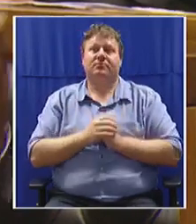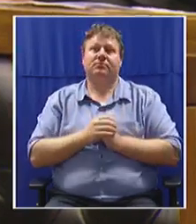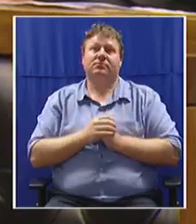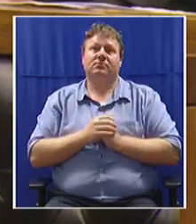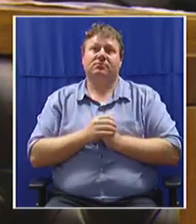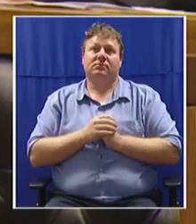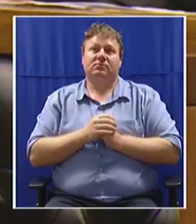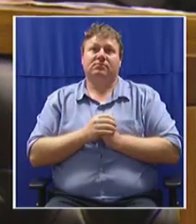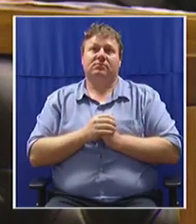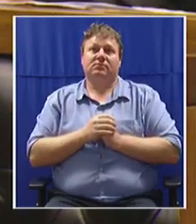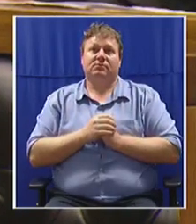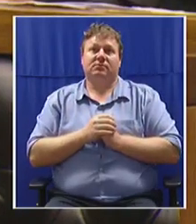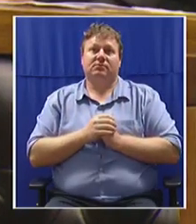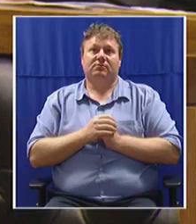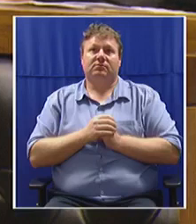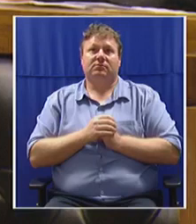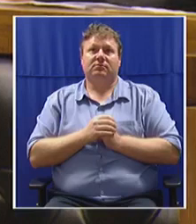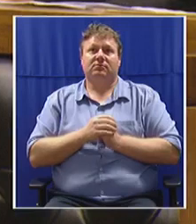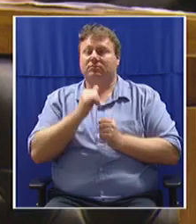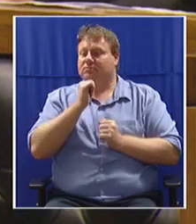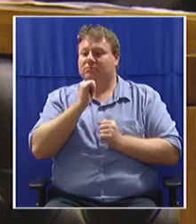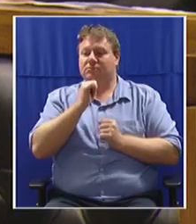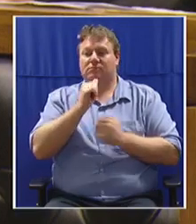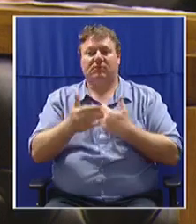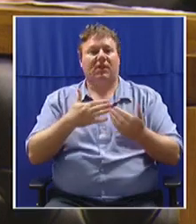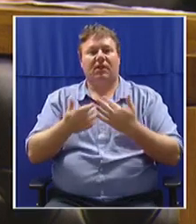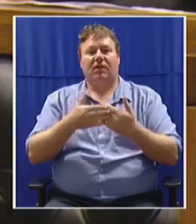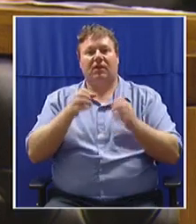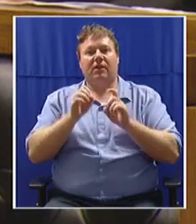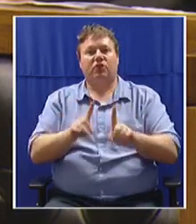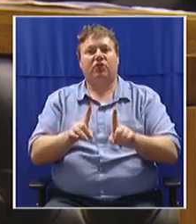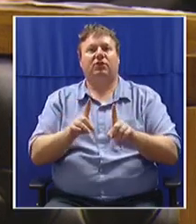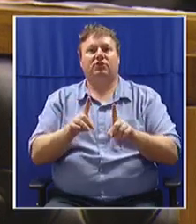that are not in any education institution.